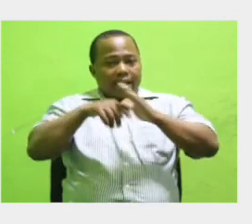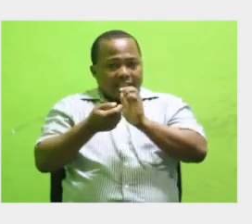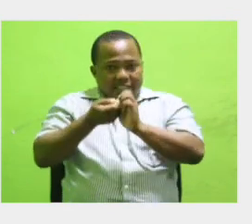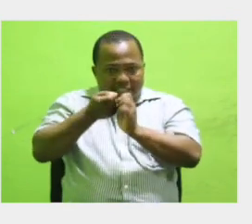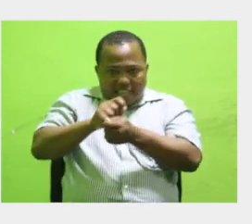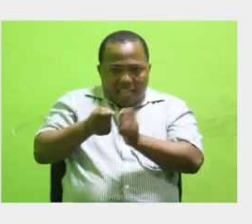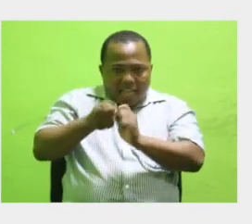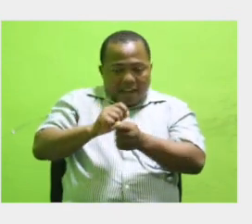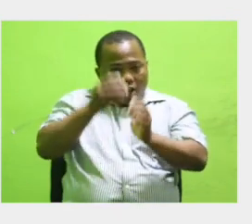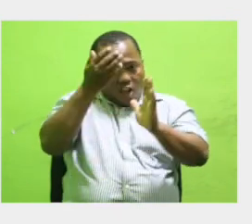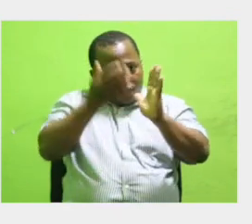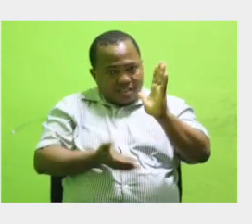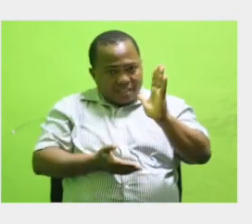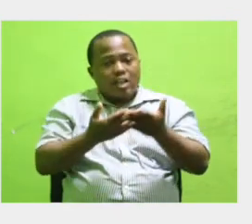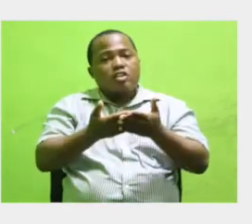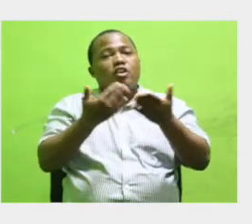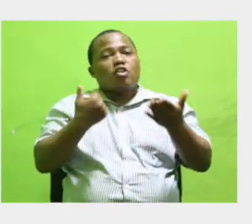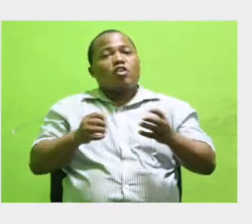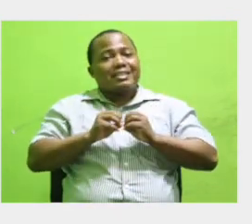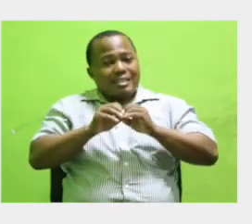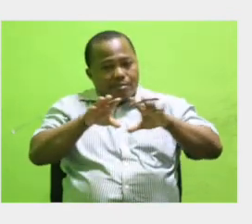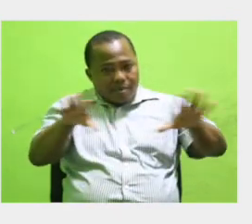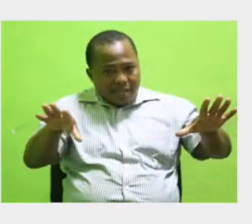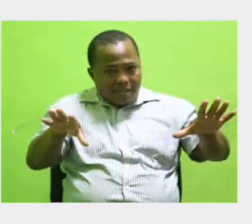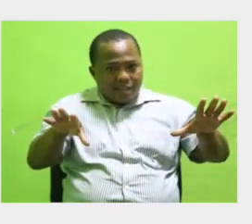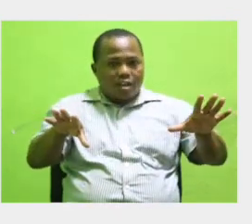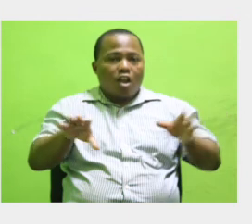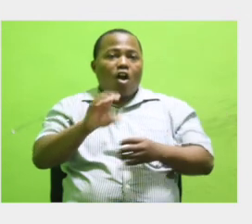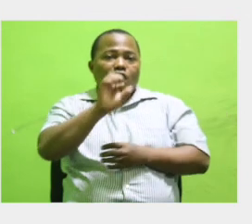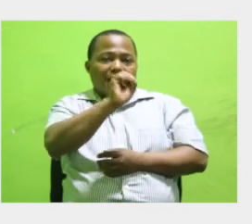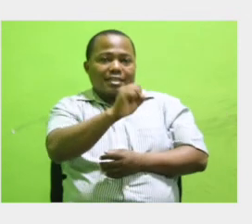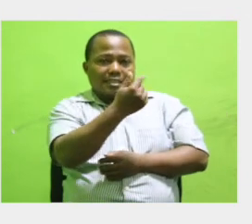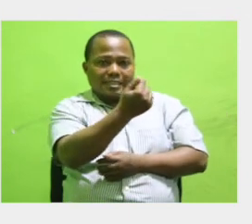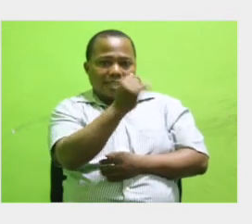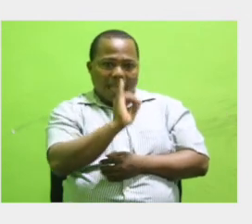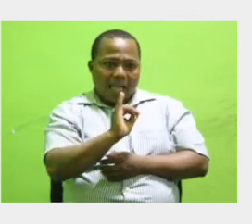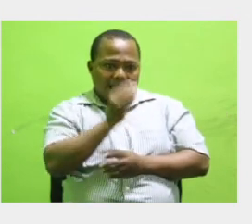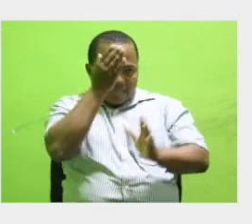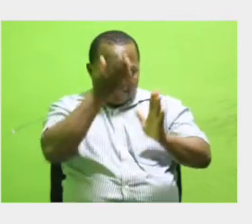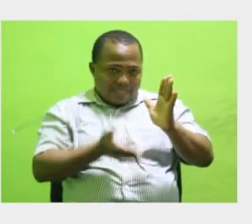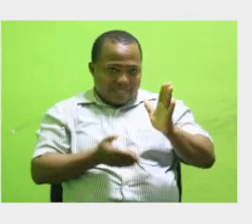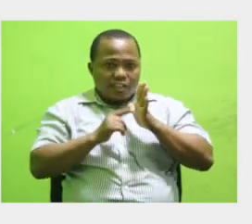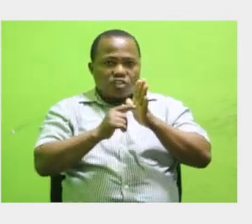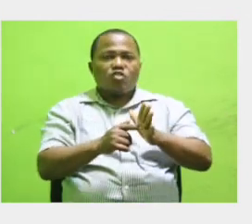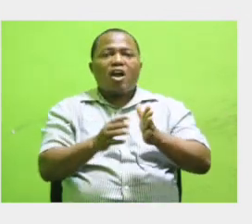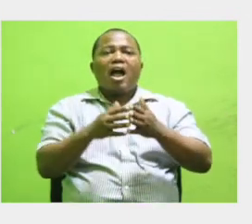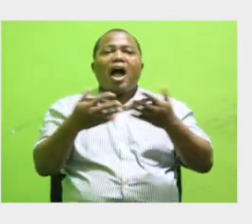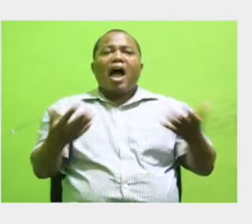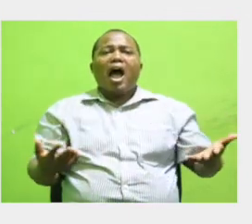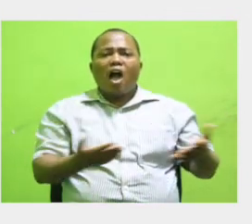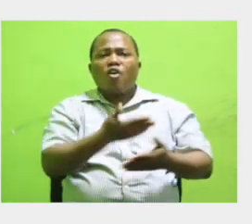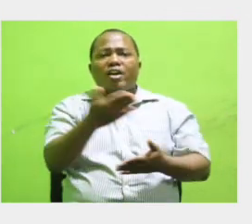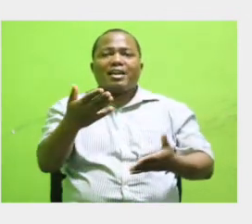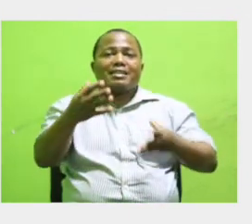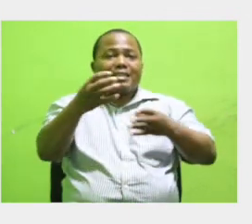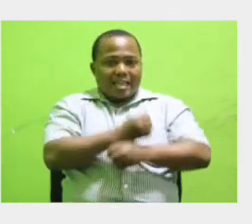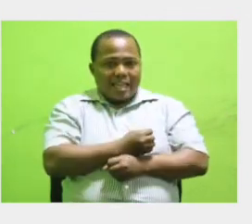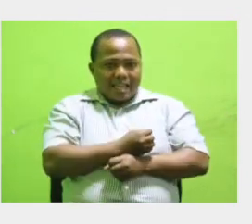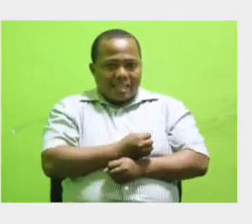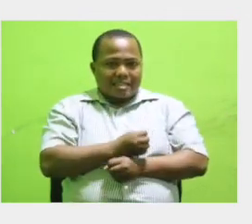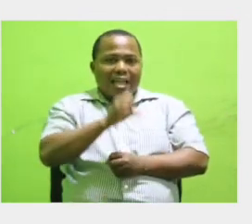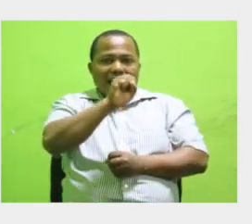on controlling and managing the spread of HIV AIDS. Our last question for the day states that